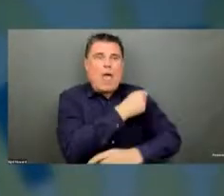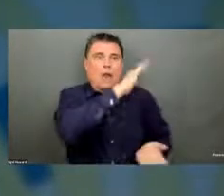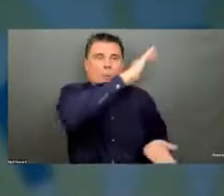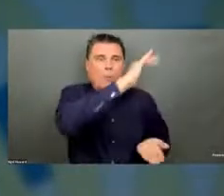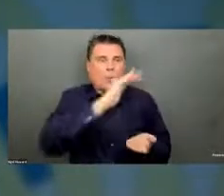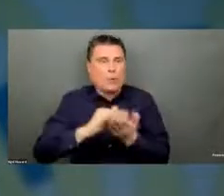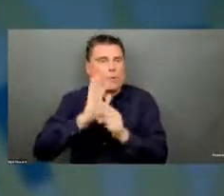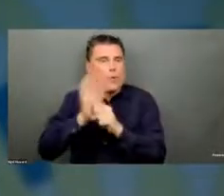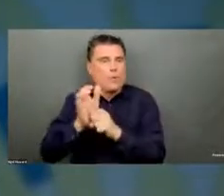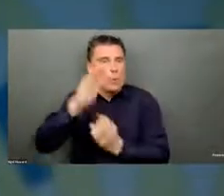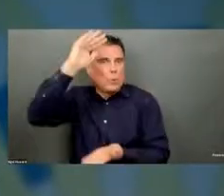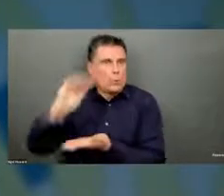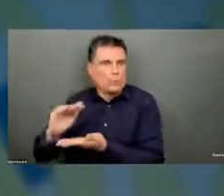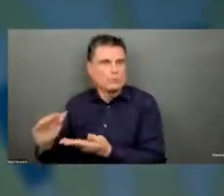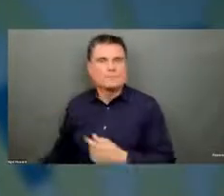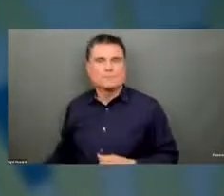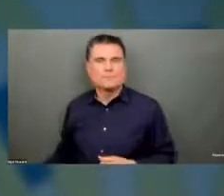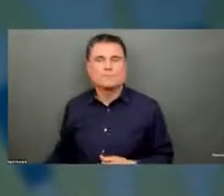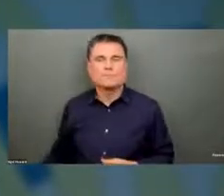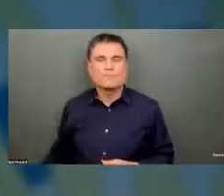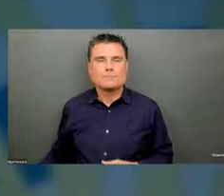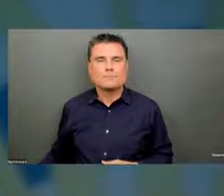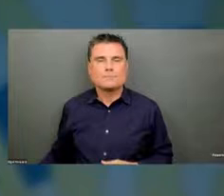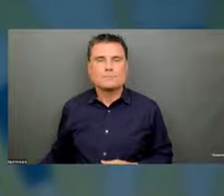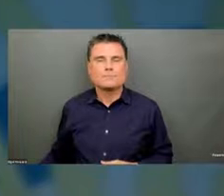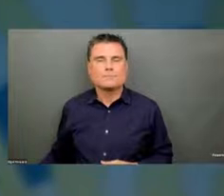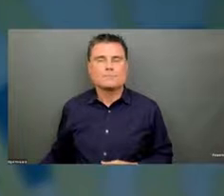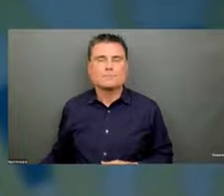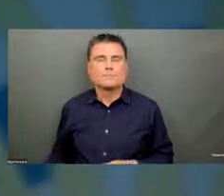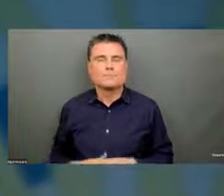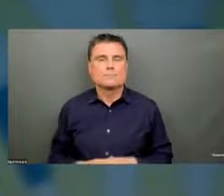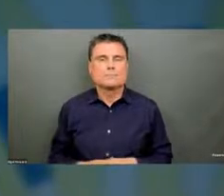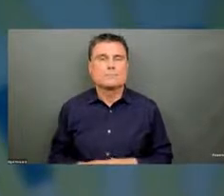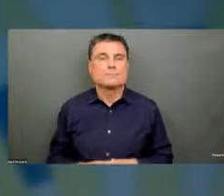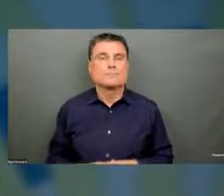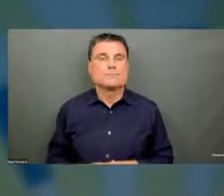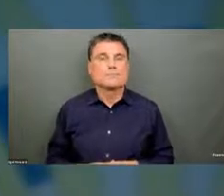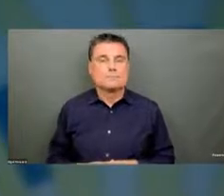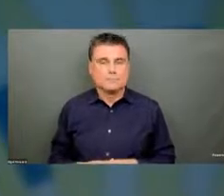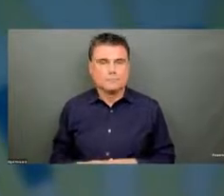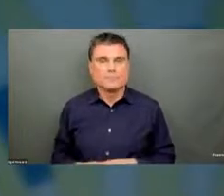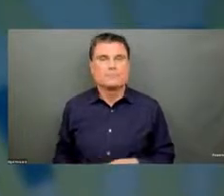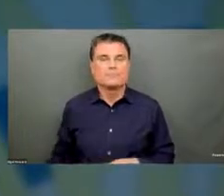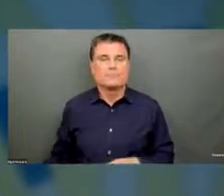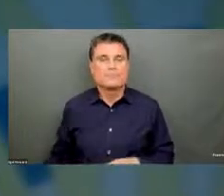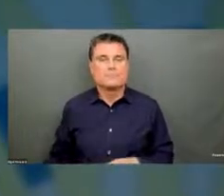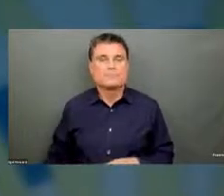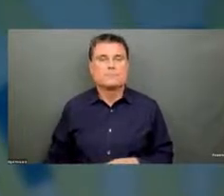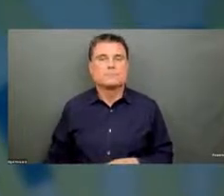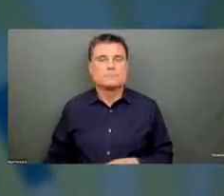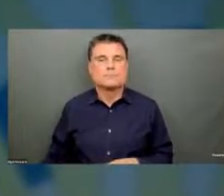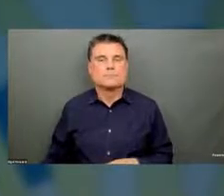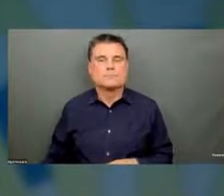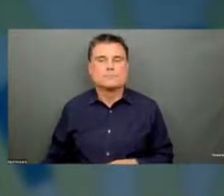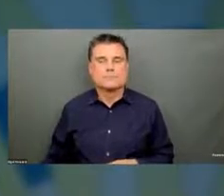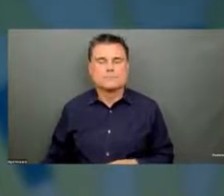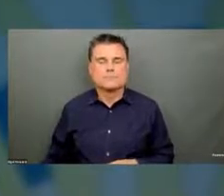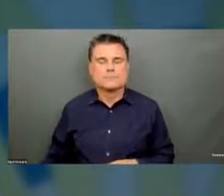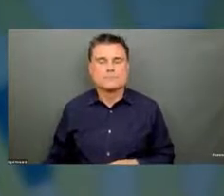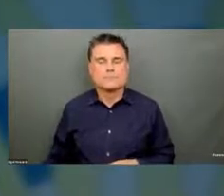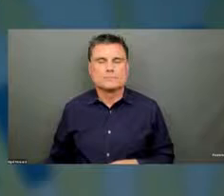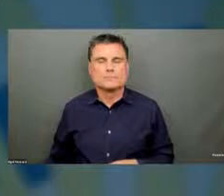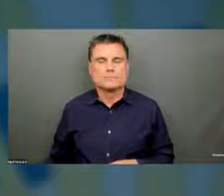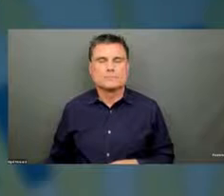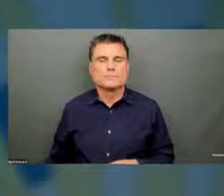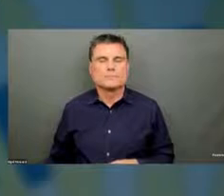understand where we've been and the potential for where we might be in the future, particularly in the next few